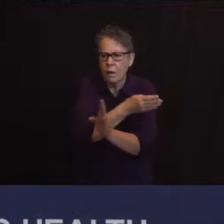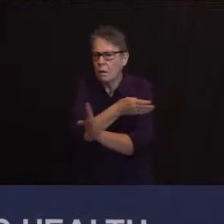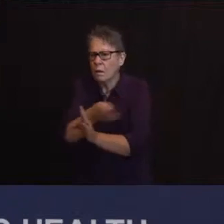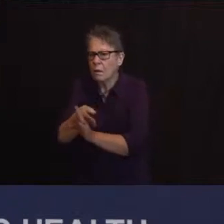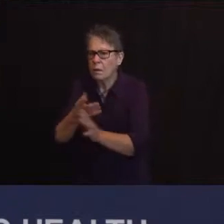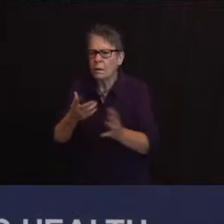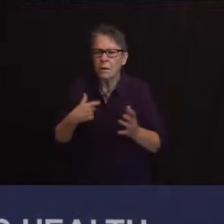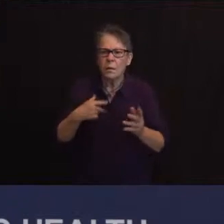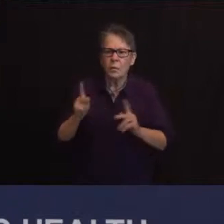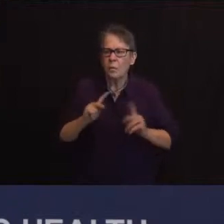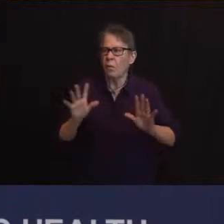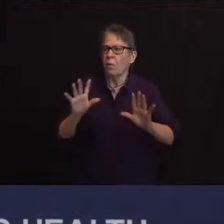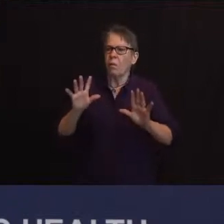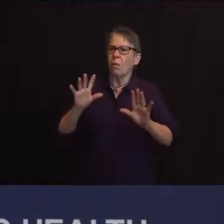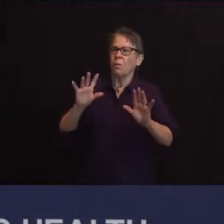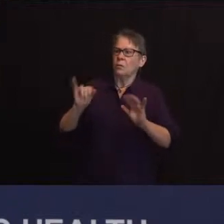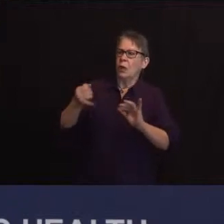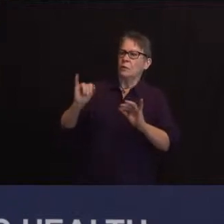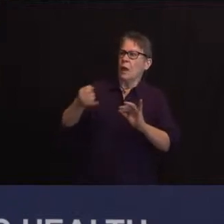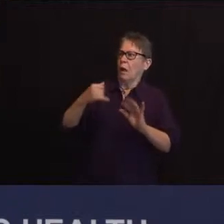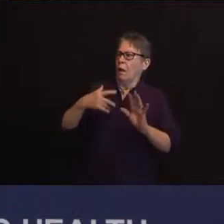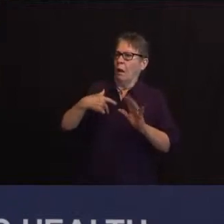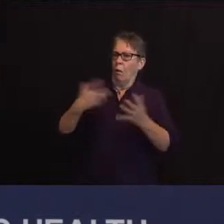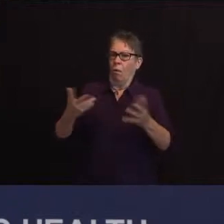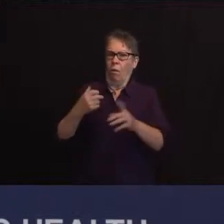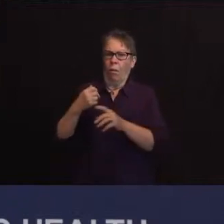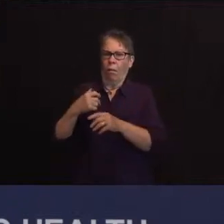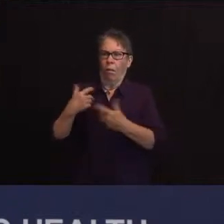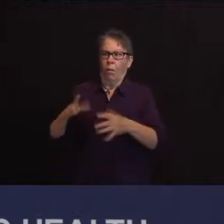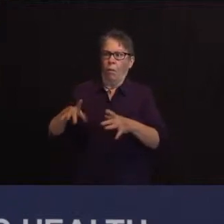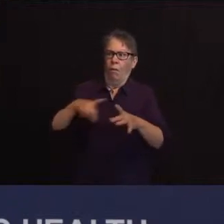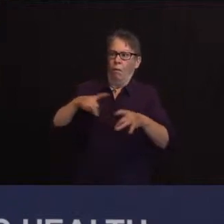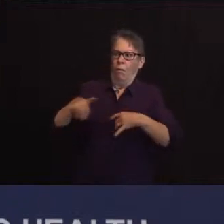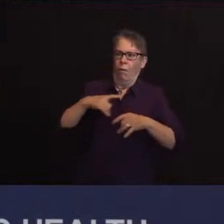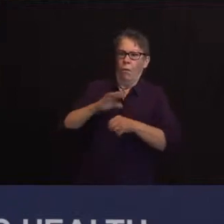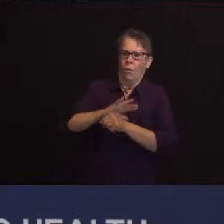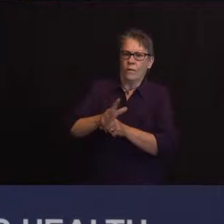in some people to wonder about getting vaccinated?